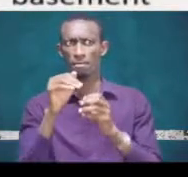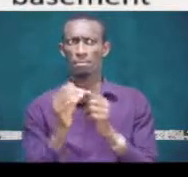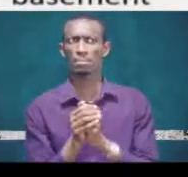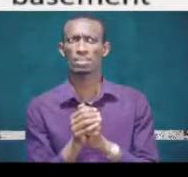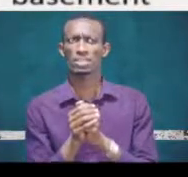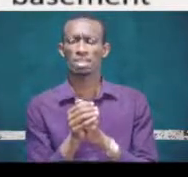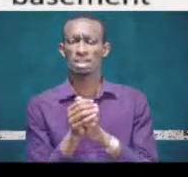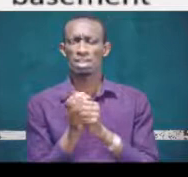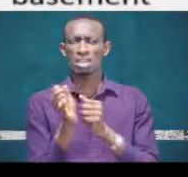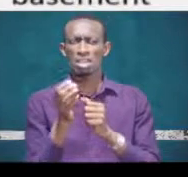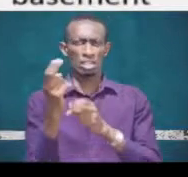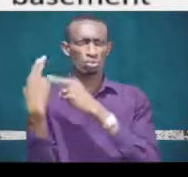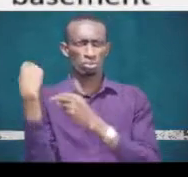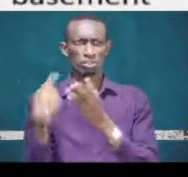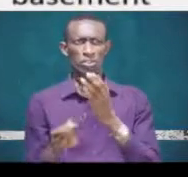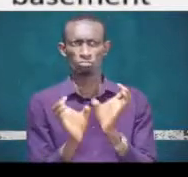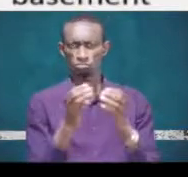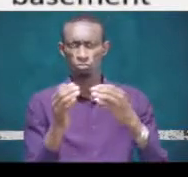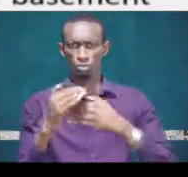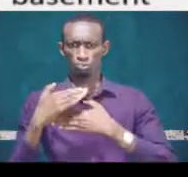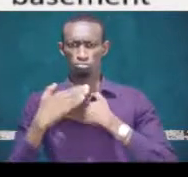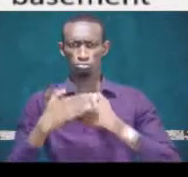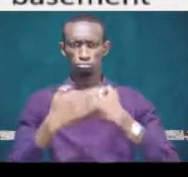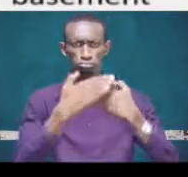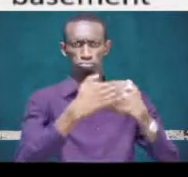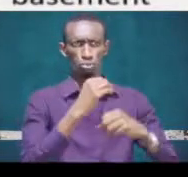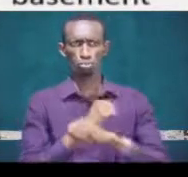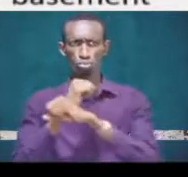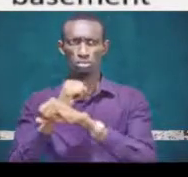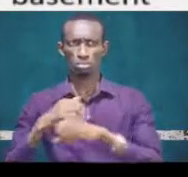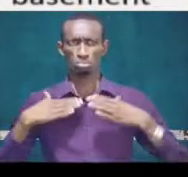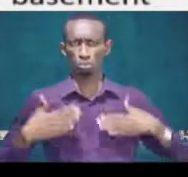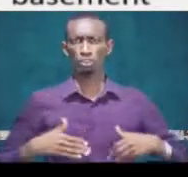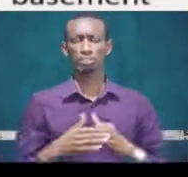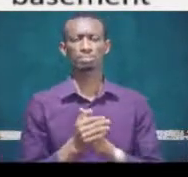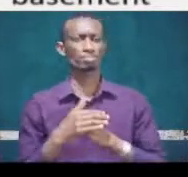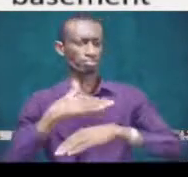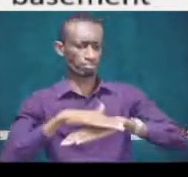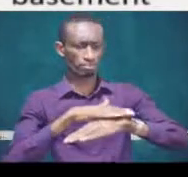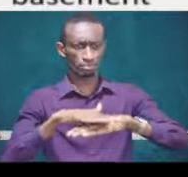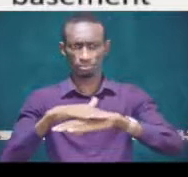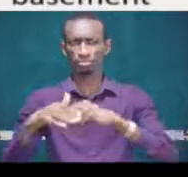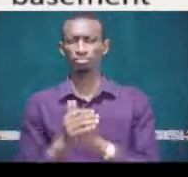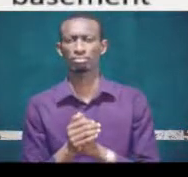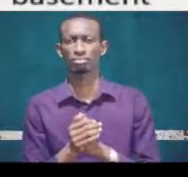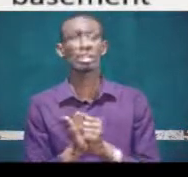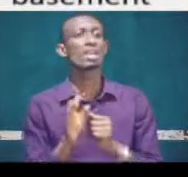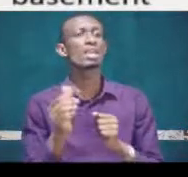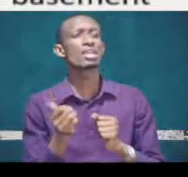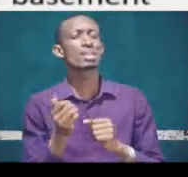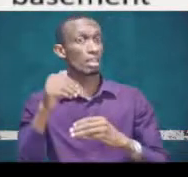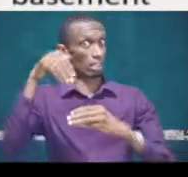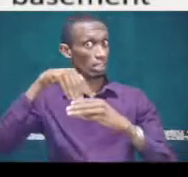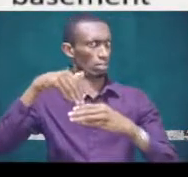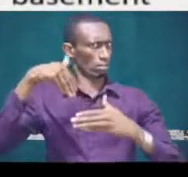organs and lining body cavities. Students, do you understand when we talk about body cavities? These